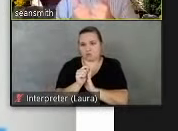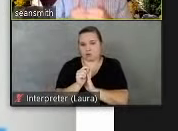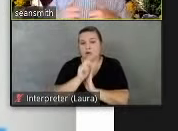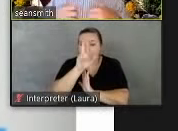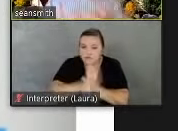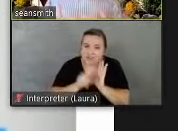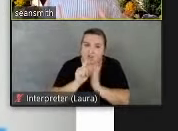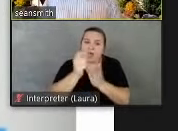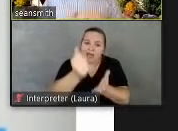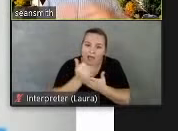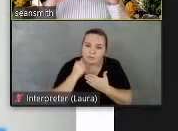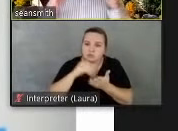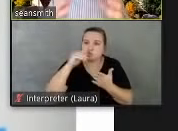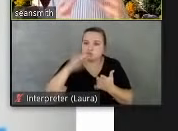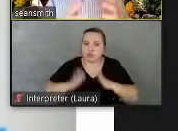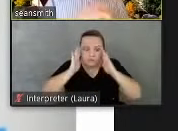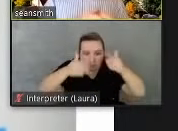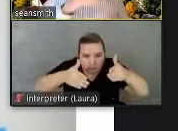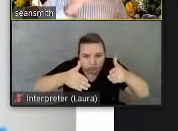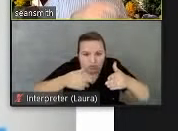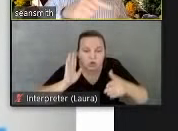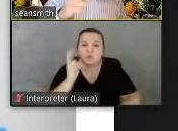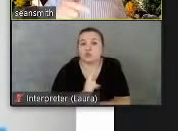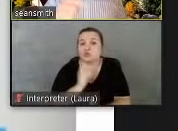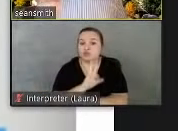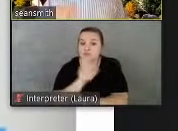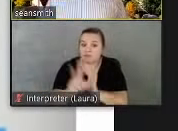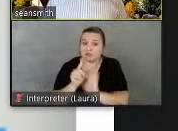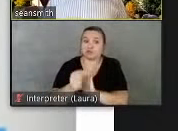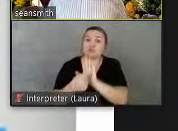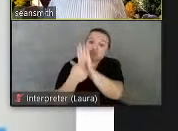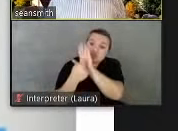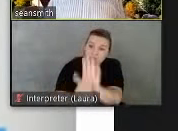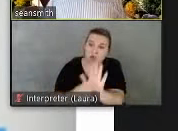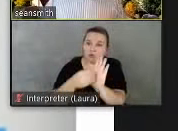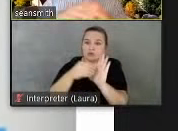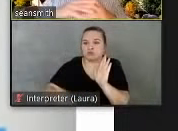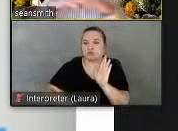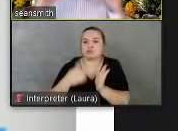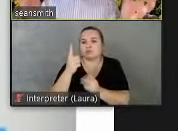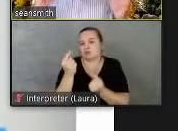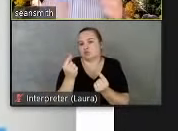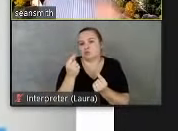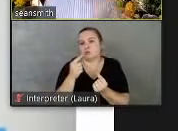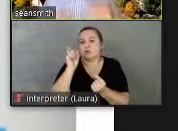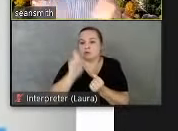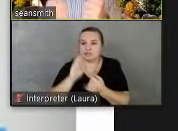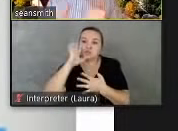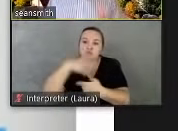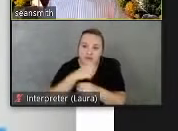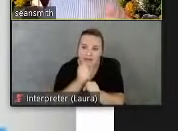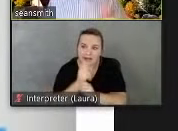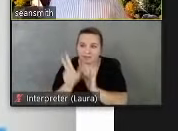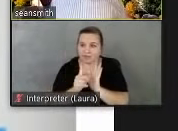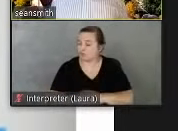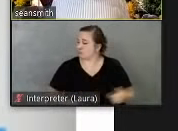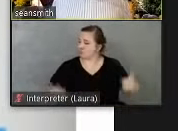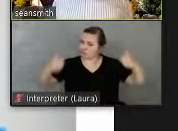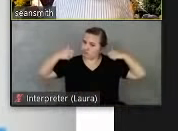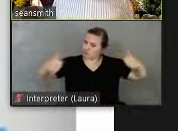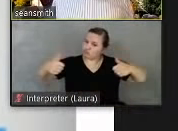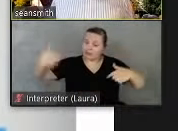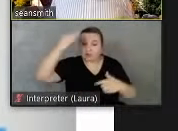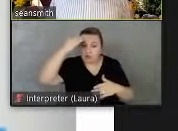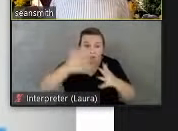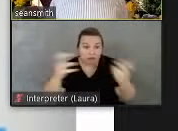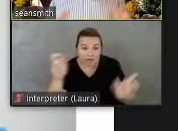our students. And by the way, we're going to use video to show the students what they need to do. We're going to create videos. Great. I know a lot of schools that are doing